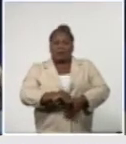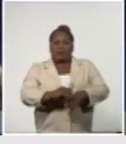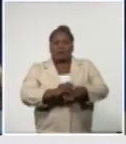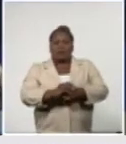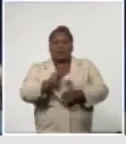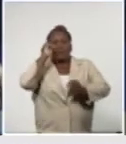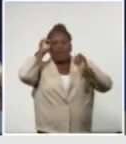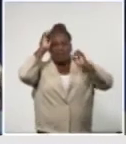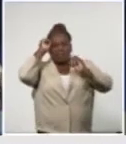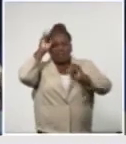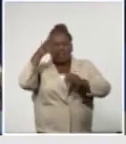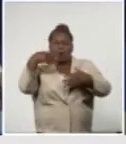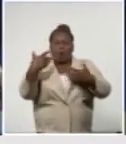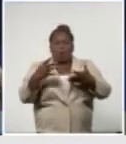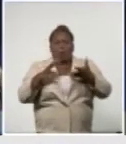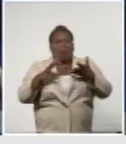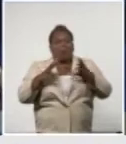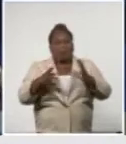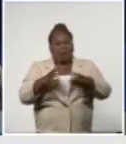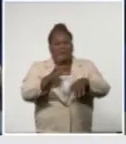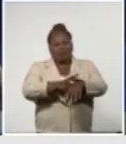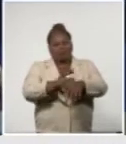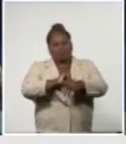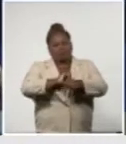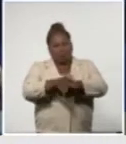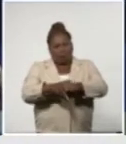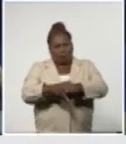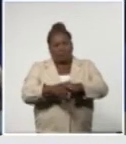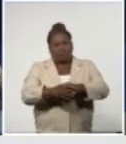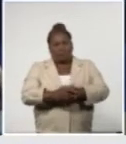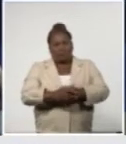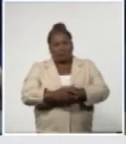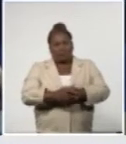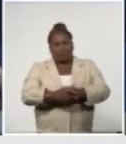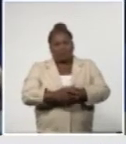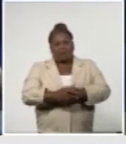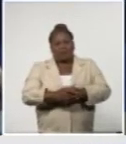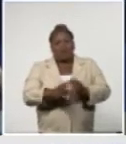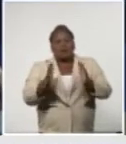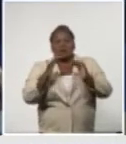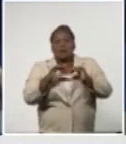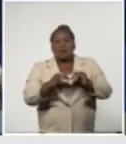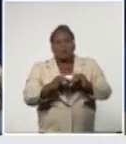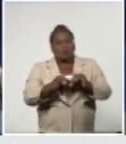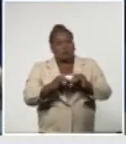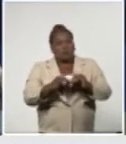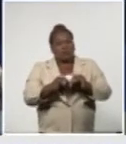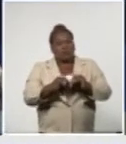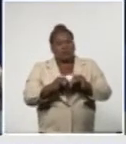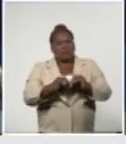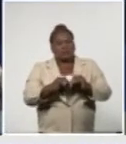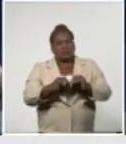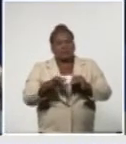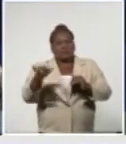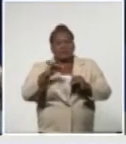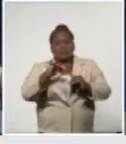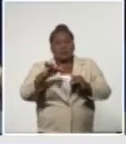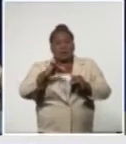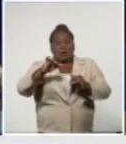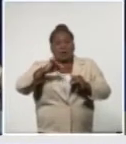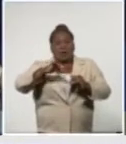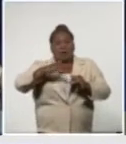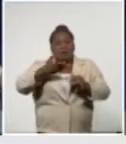and the complexity of this disease, which has not been the behavior of some of